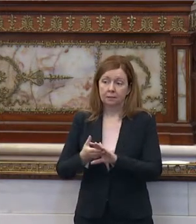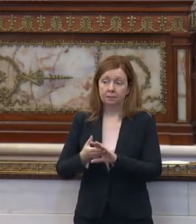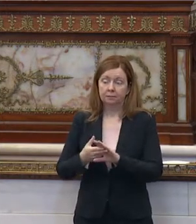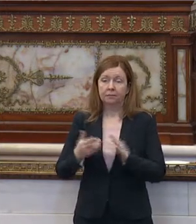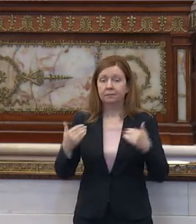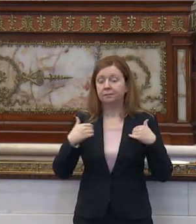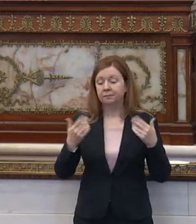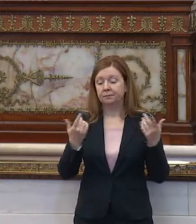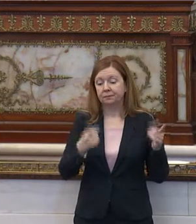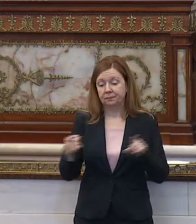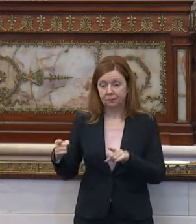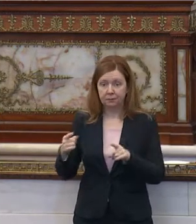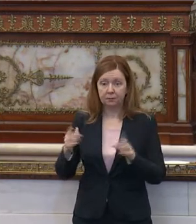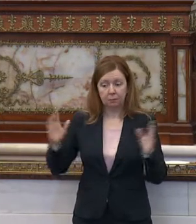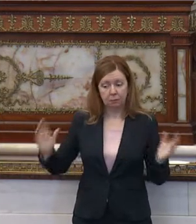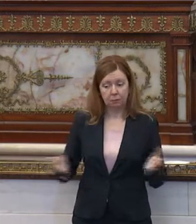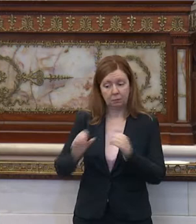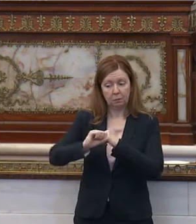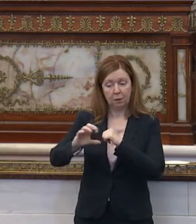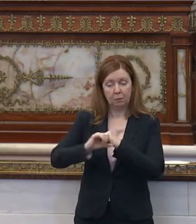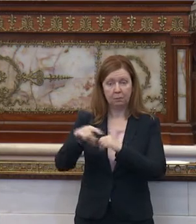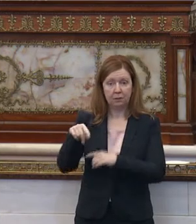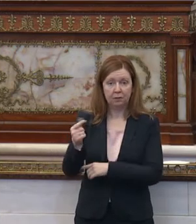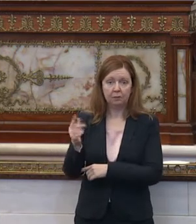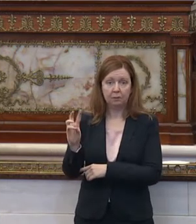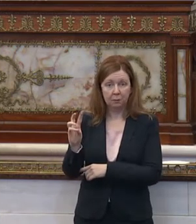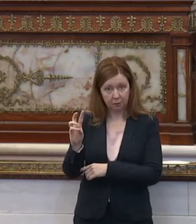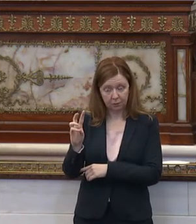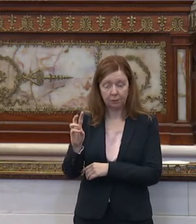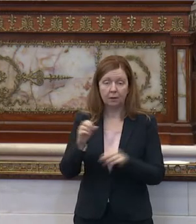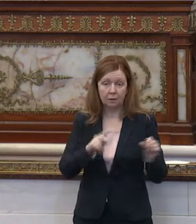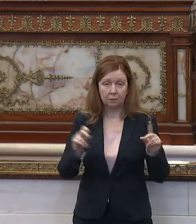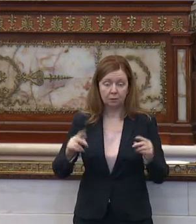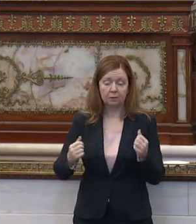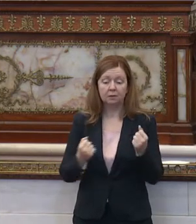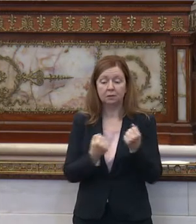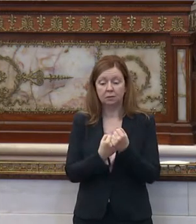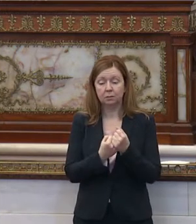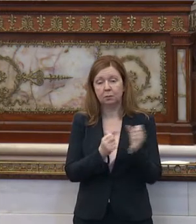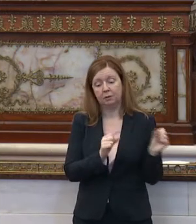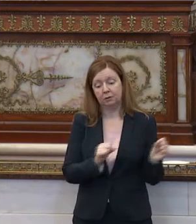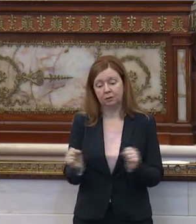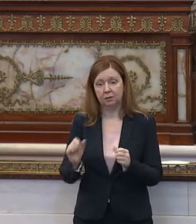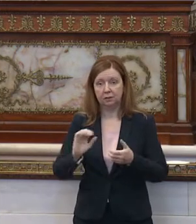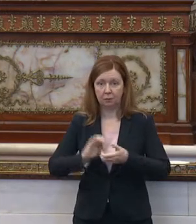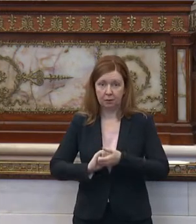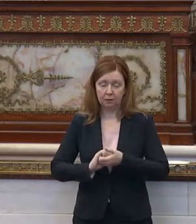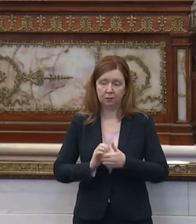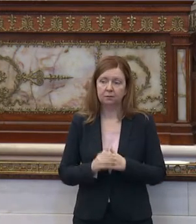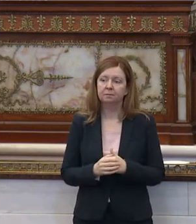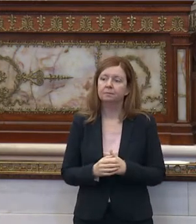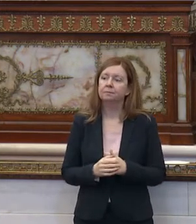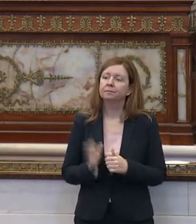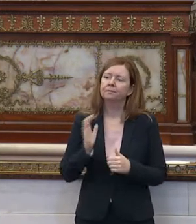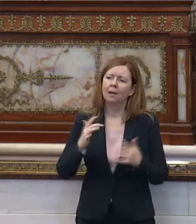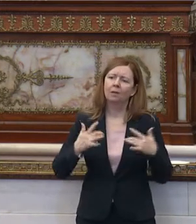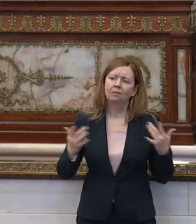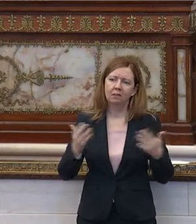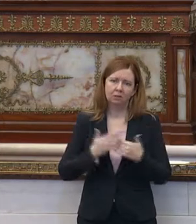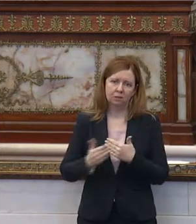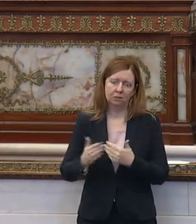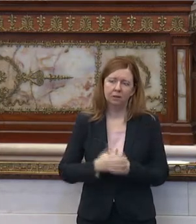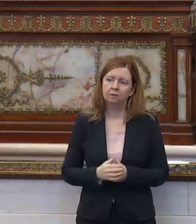host events to promote PGW procurement opportunities and support our strategic partners. Our really staple events are as